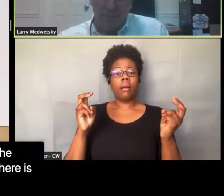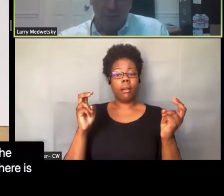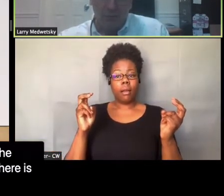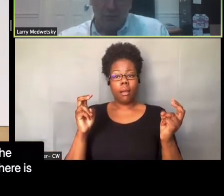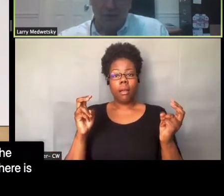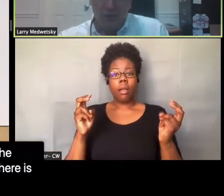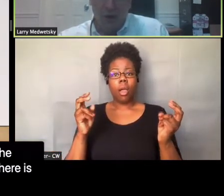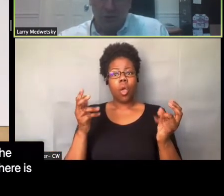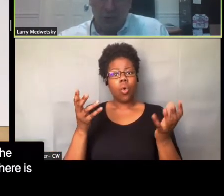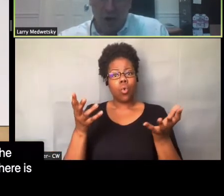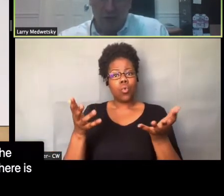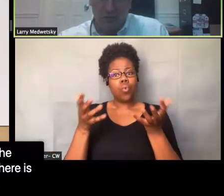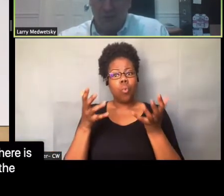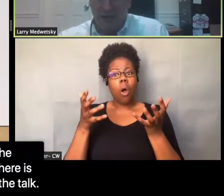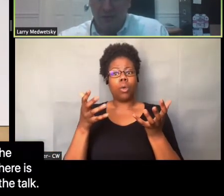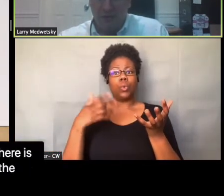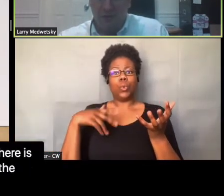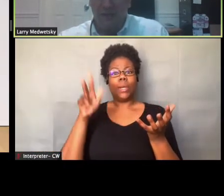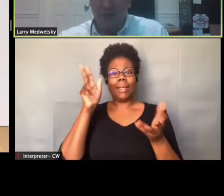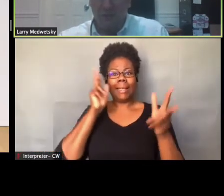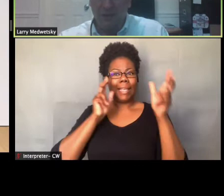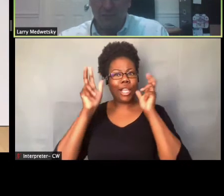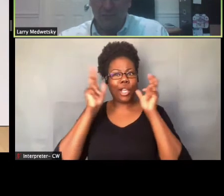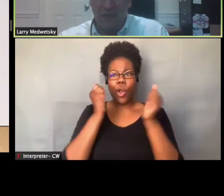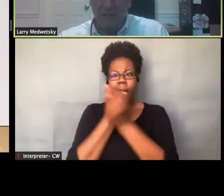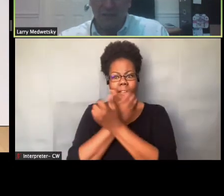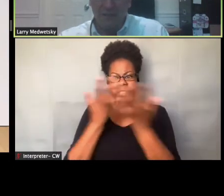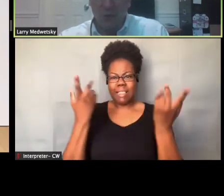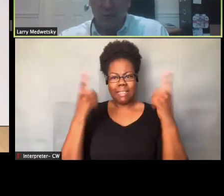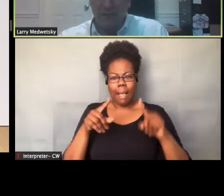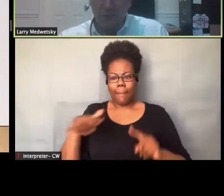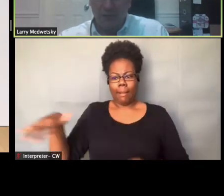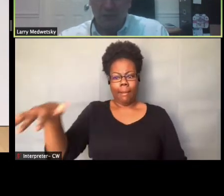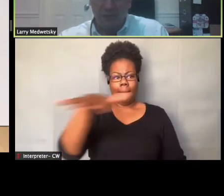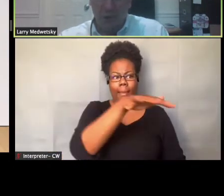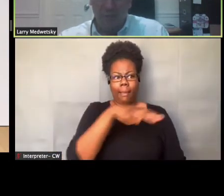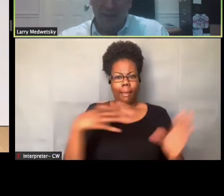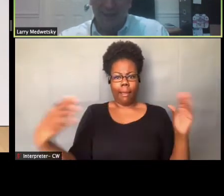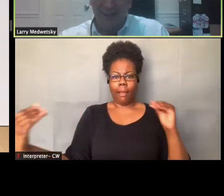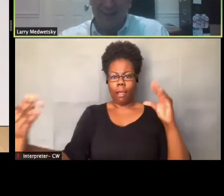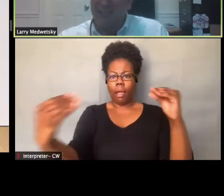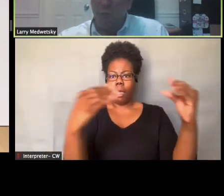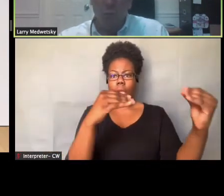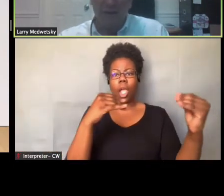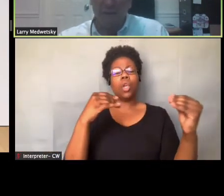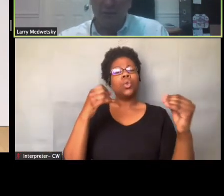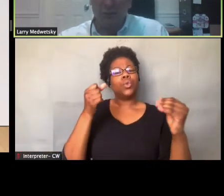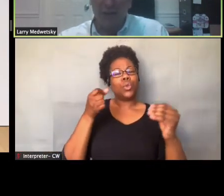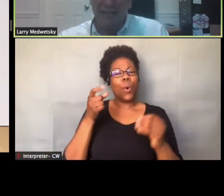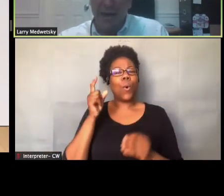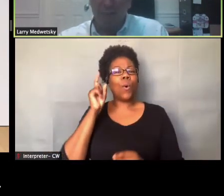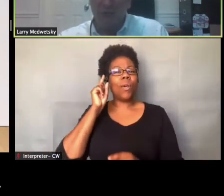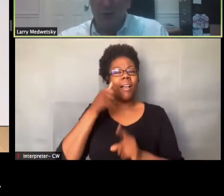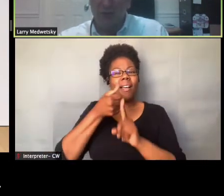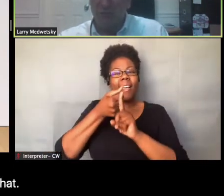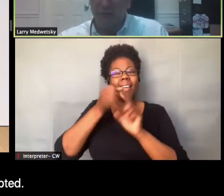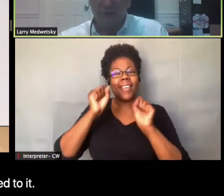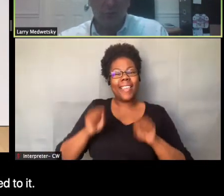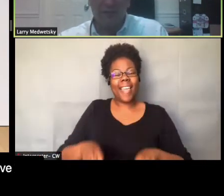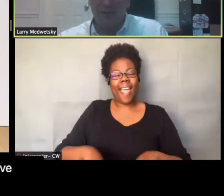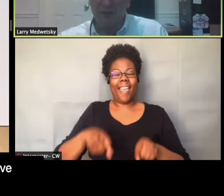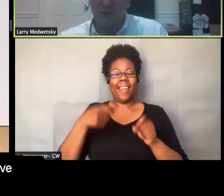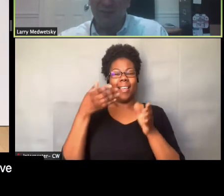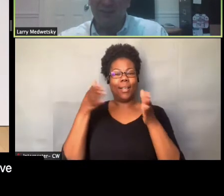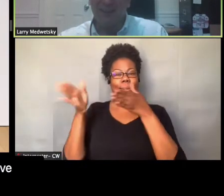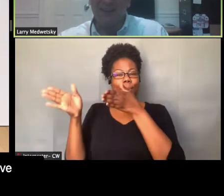to be able to hear all the talkers around you equally. So it switches. So that's a wonderful. So adaptive directional